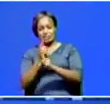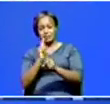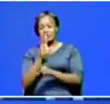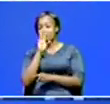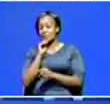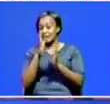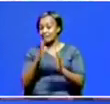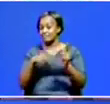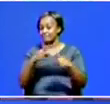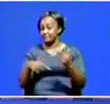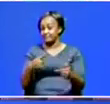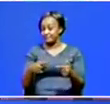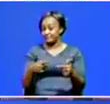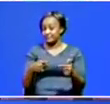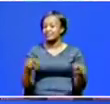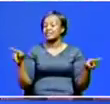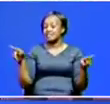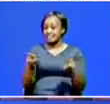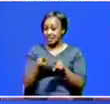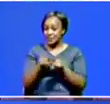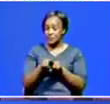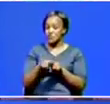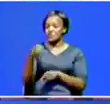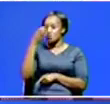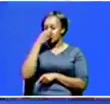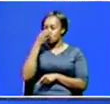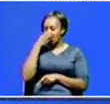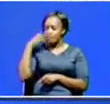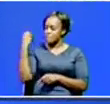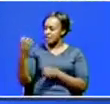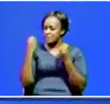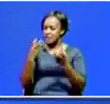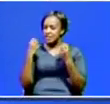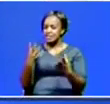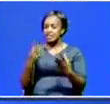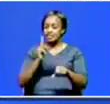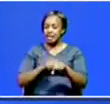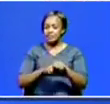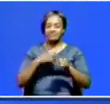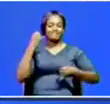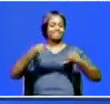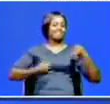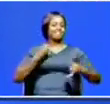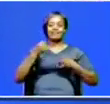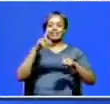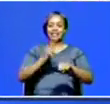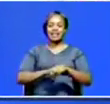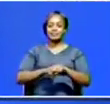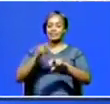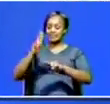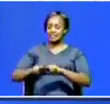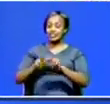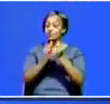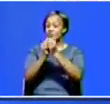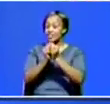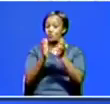Ordinarily, when in his element, William Ruto is always in jovial mood. While seated with the president, they